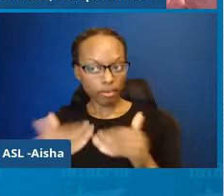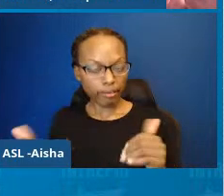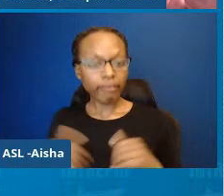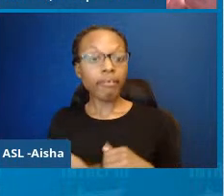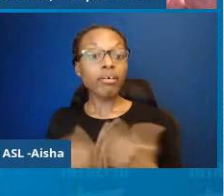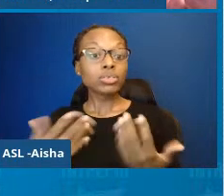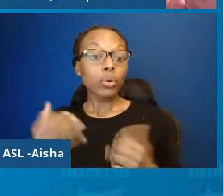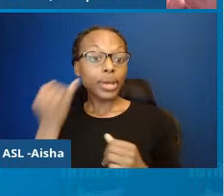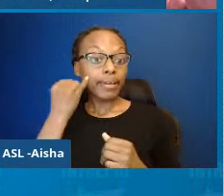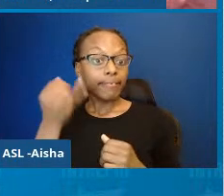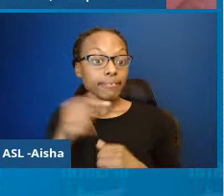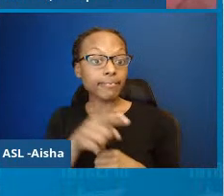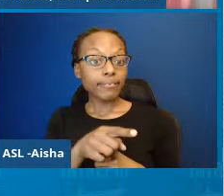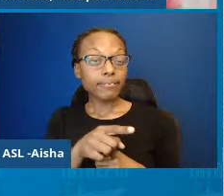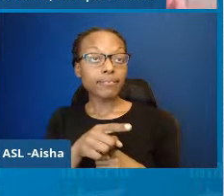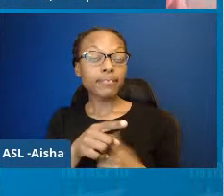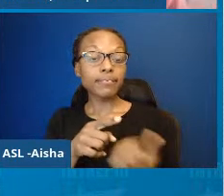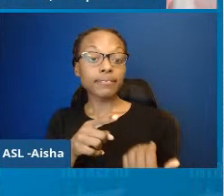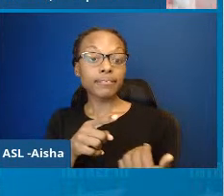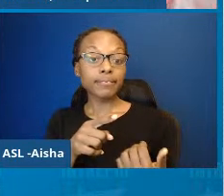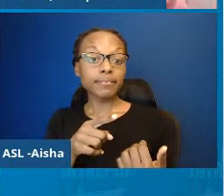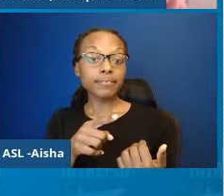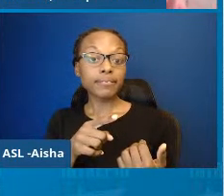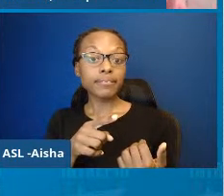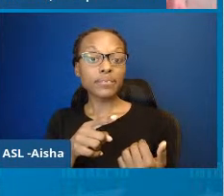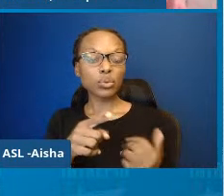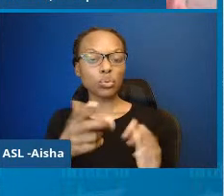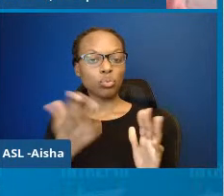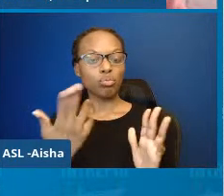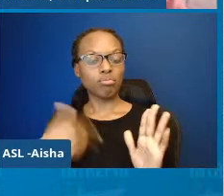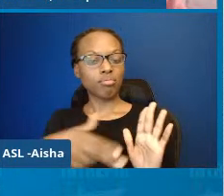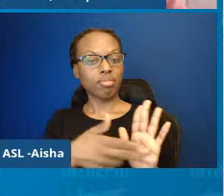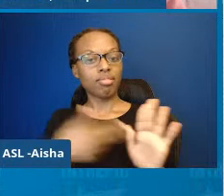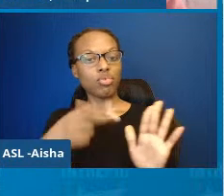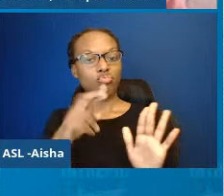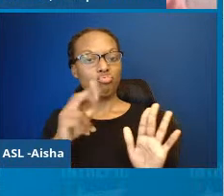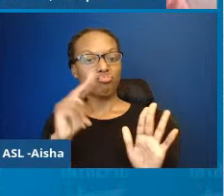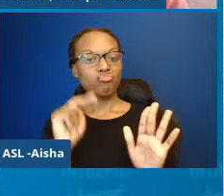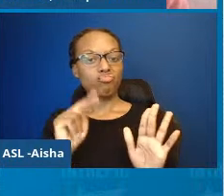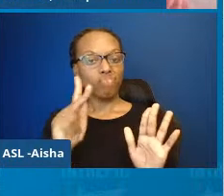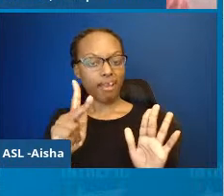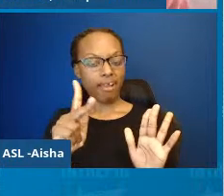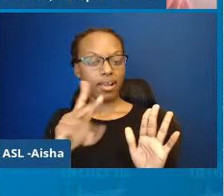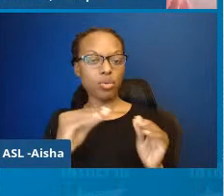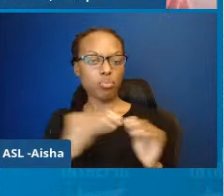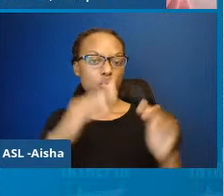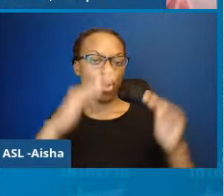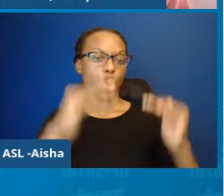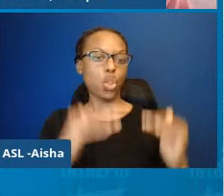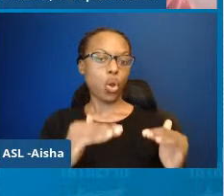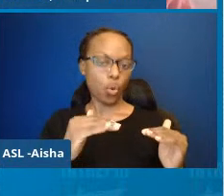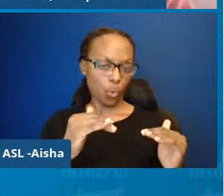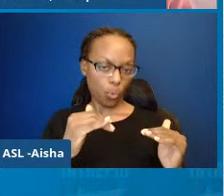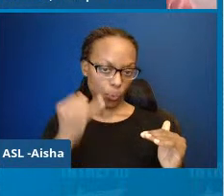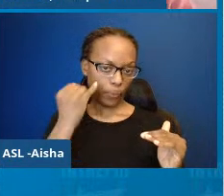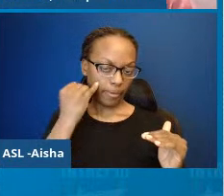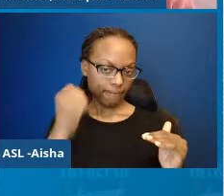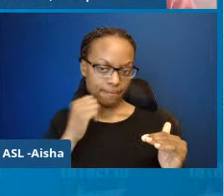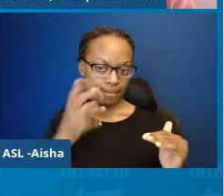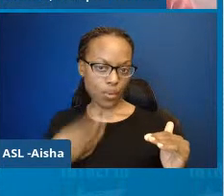were, there would be lower rank positions for underrepresented sailors. And so